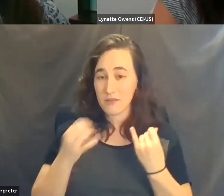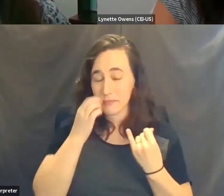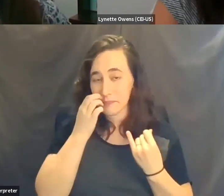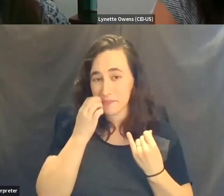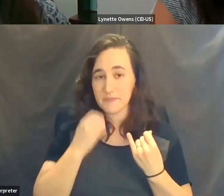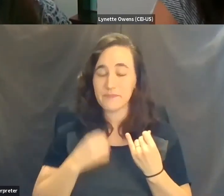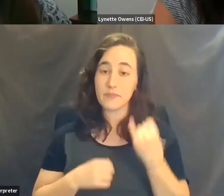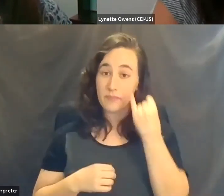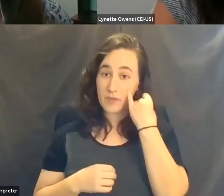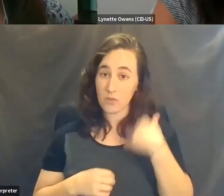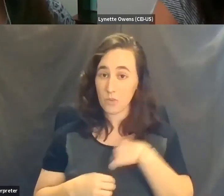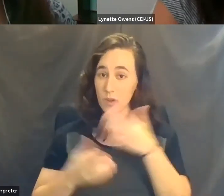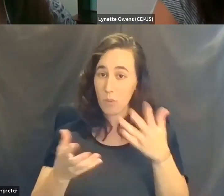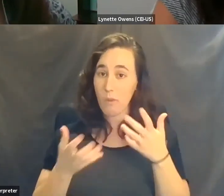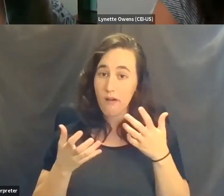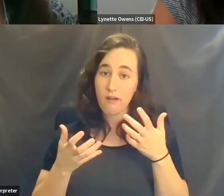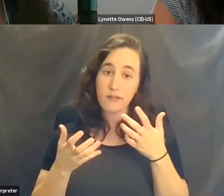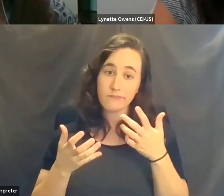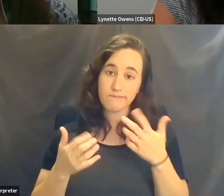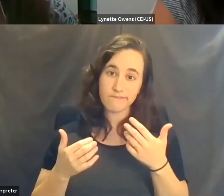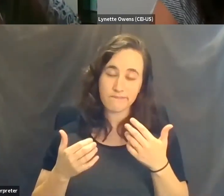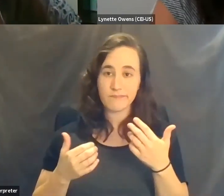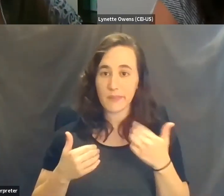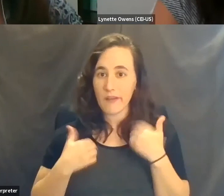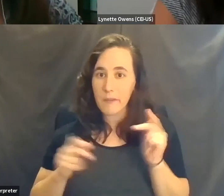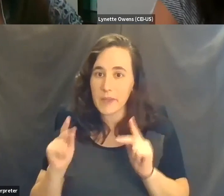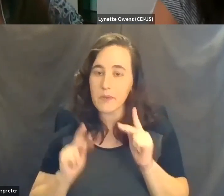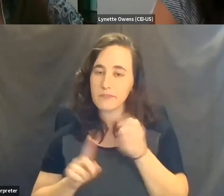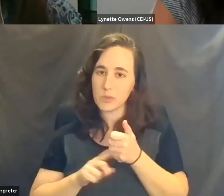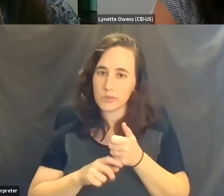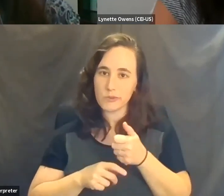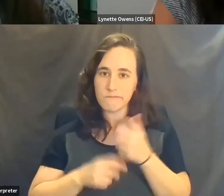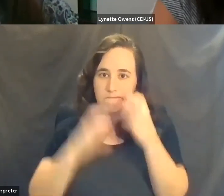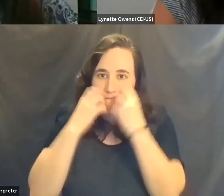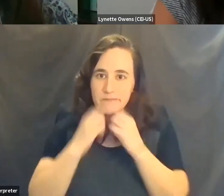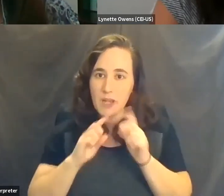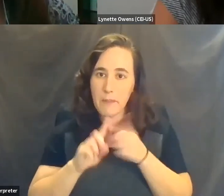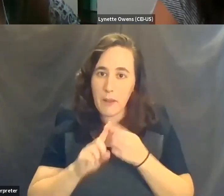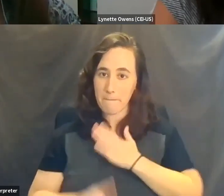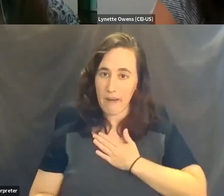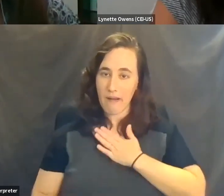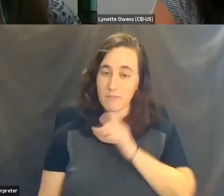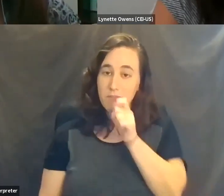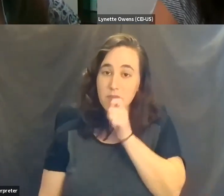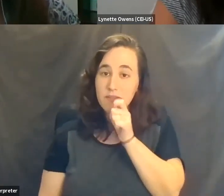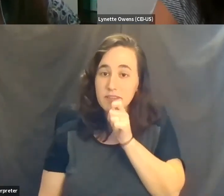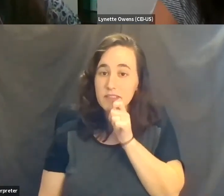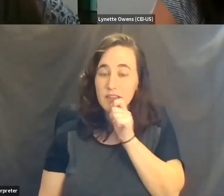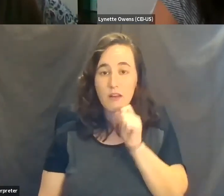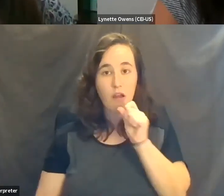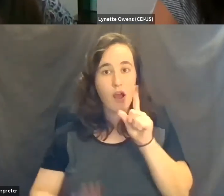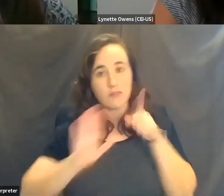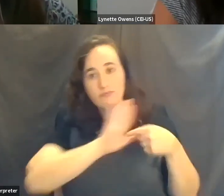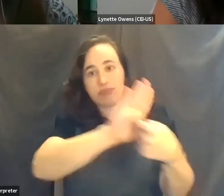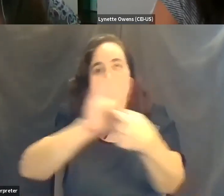young people to care about their privacy, to not put themselves out there online as much as we